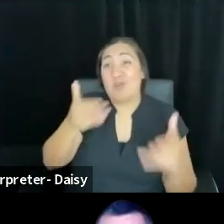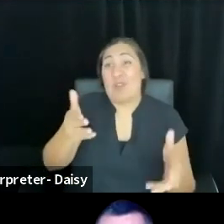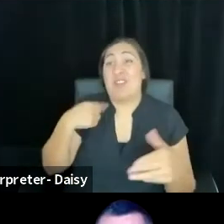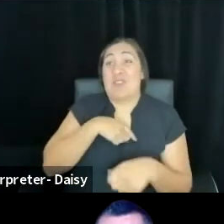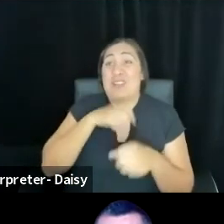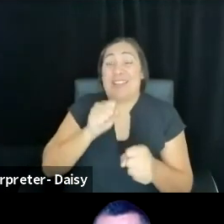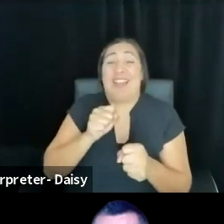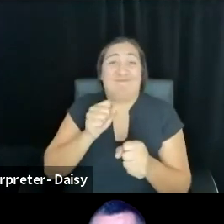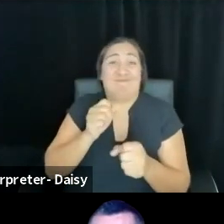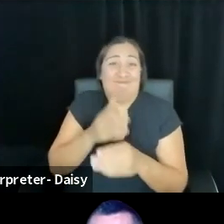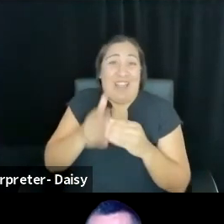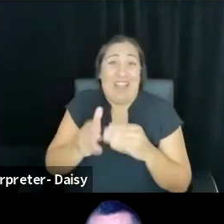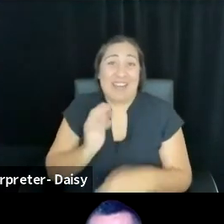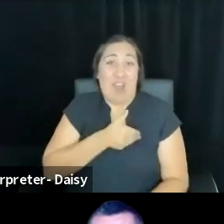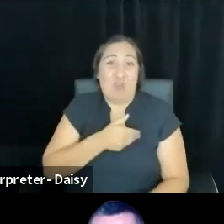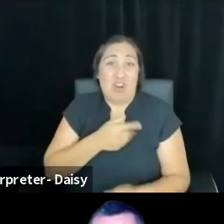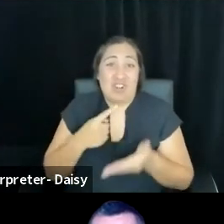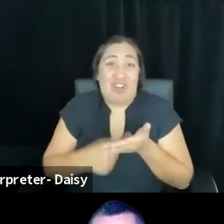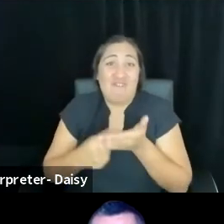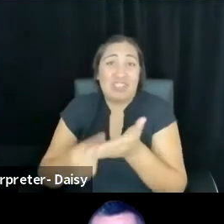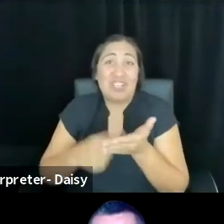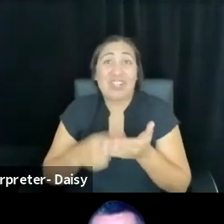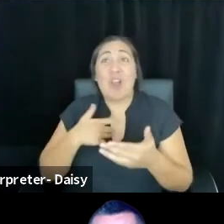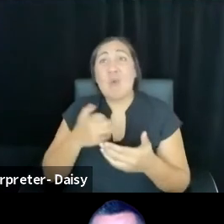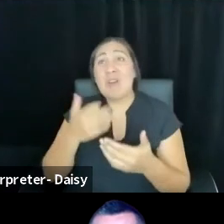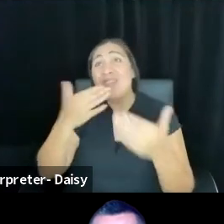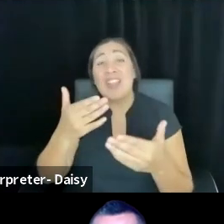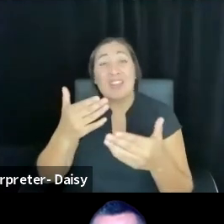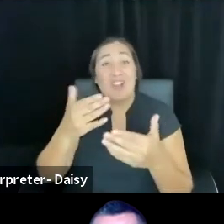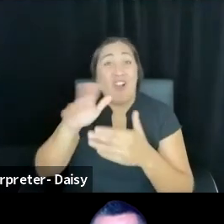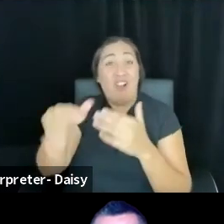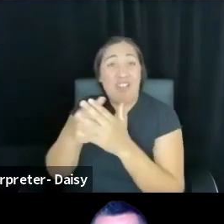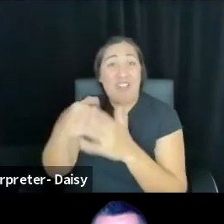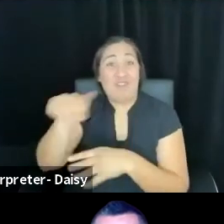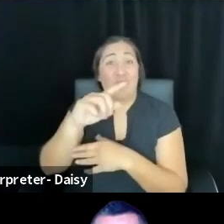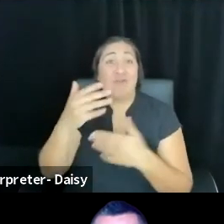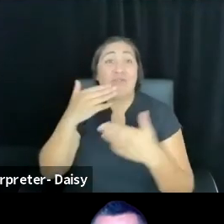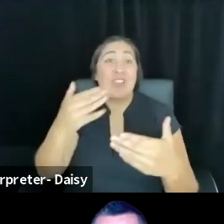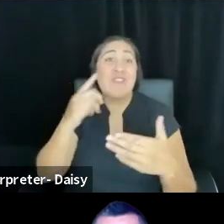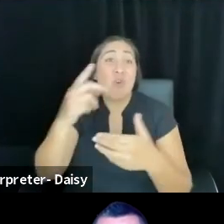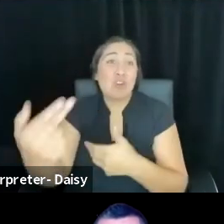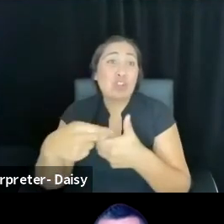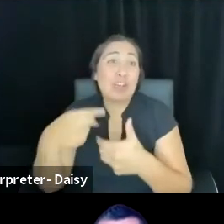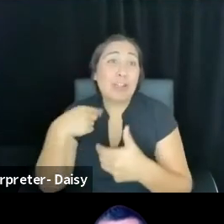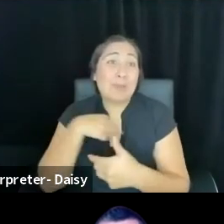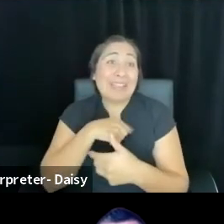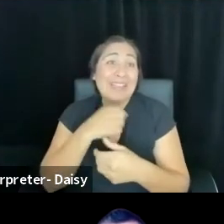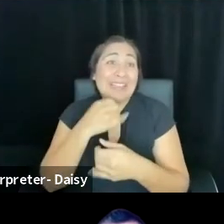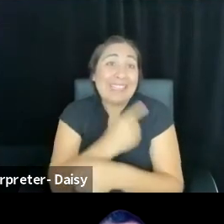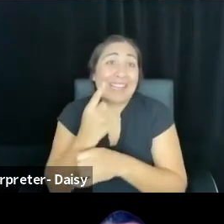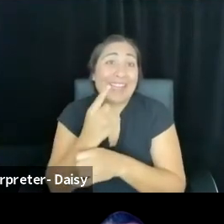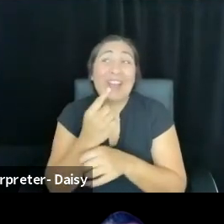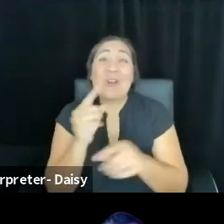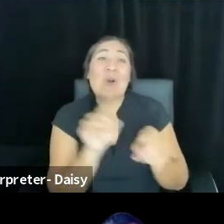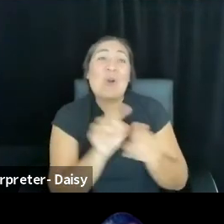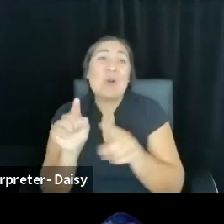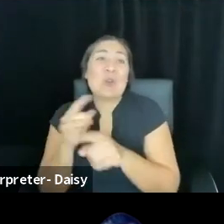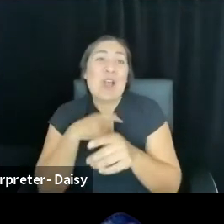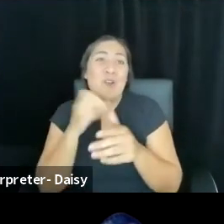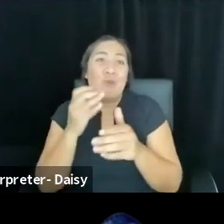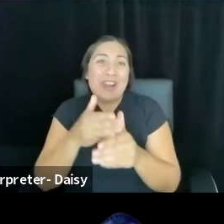you all. Thank the three of you and your bright spirits for joining me today. And I actually want to end by